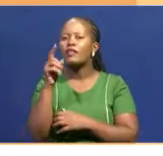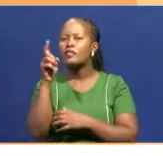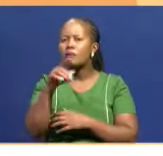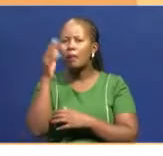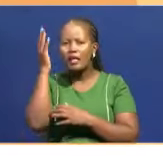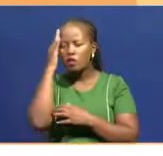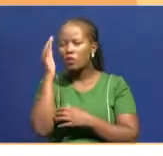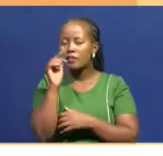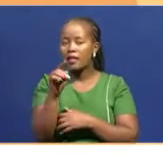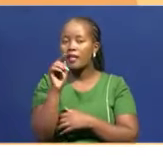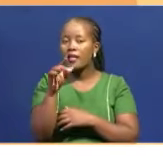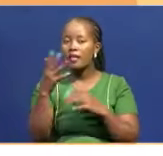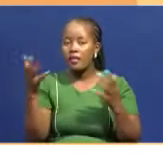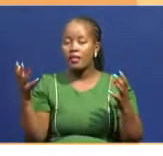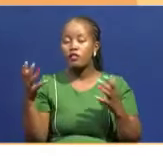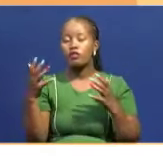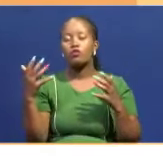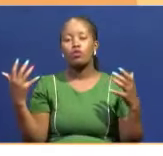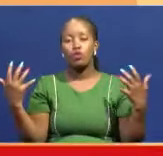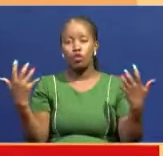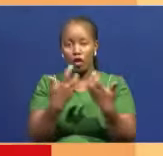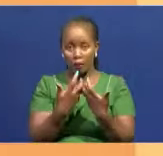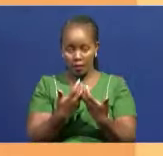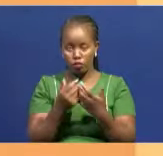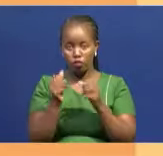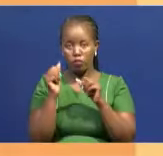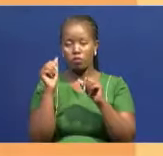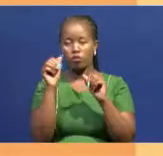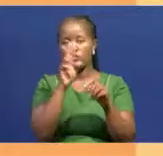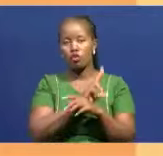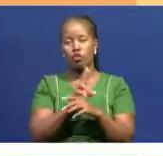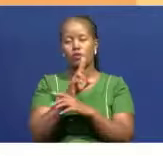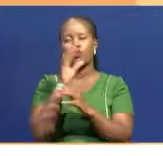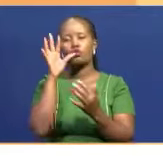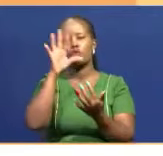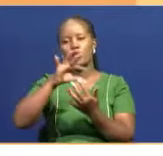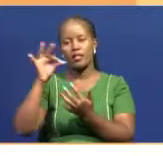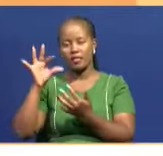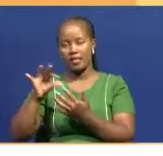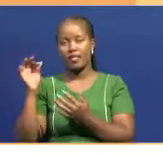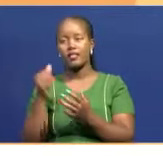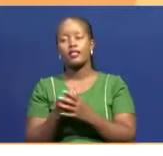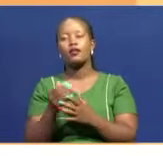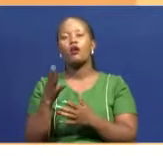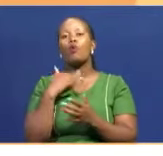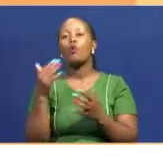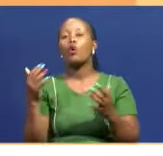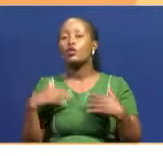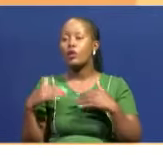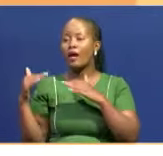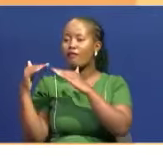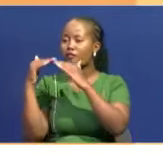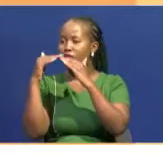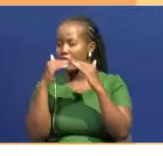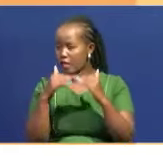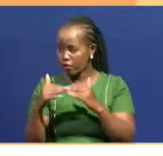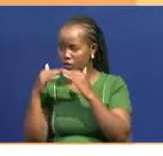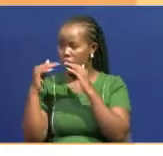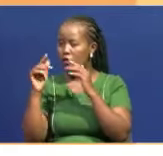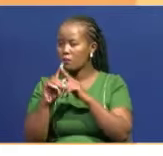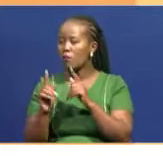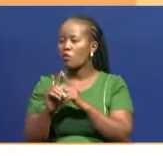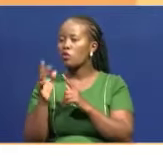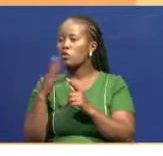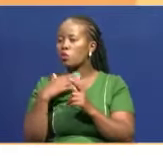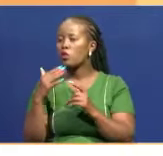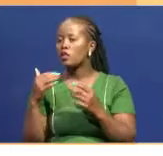is meant to be a platform to select the Kenya Simbas. So as much as we want to have equity, we've also got to take into